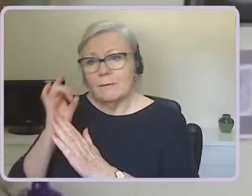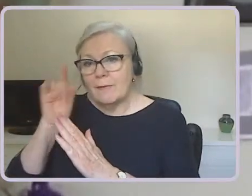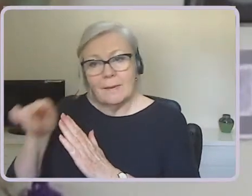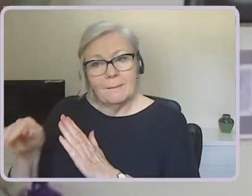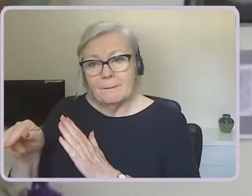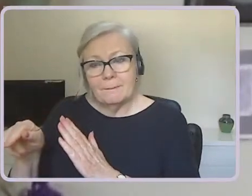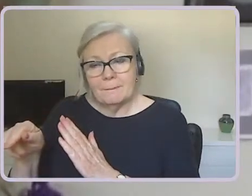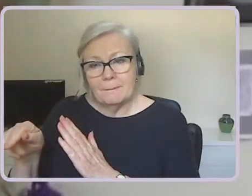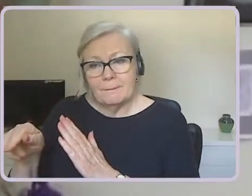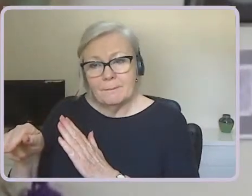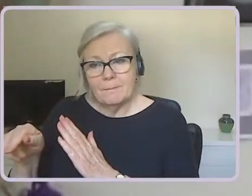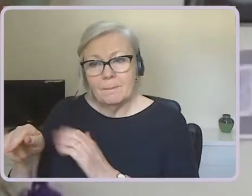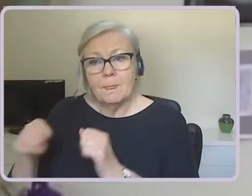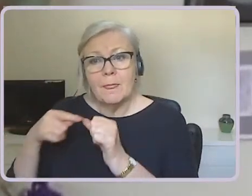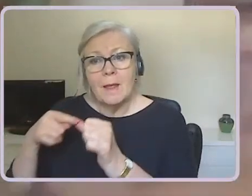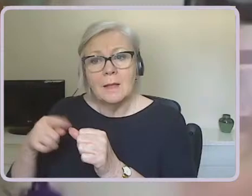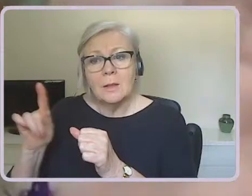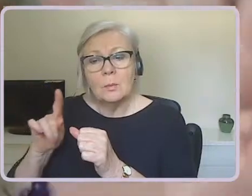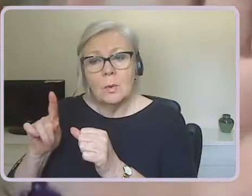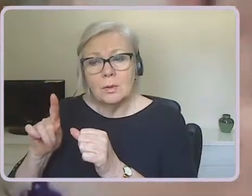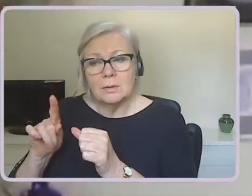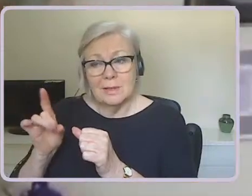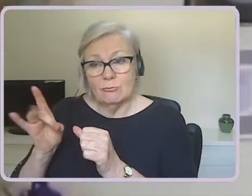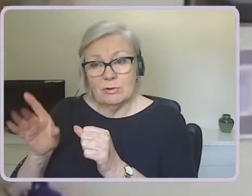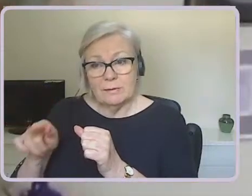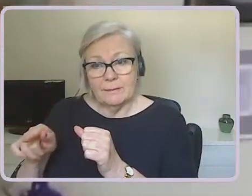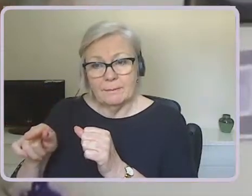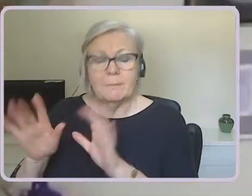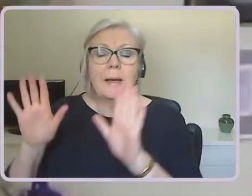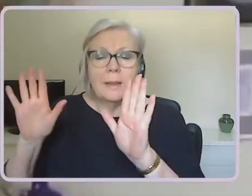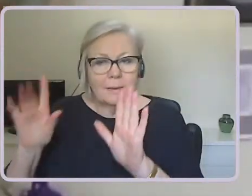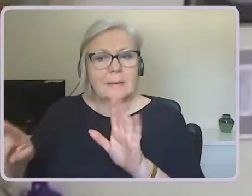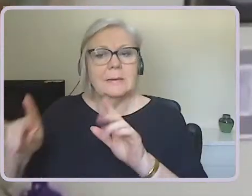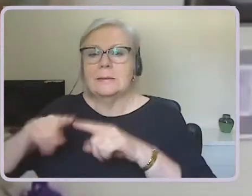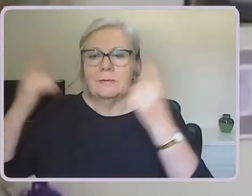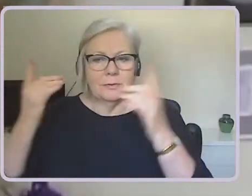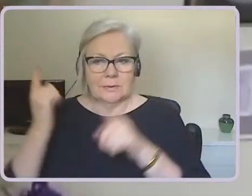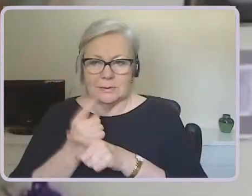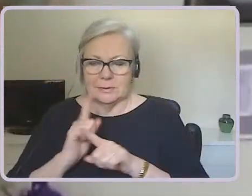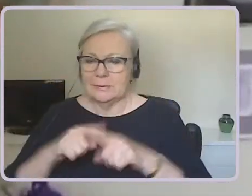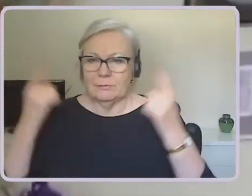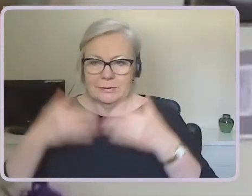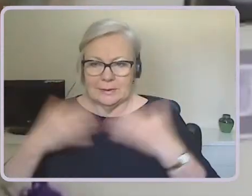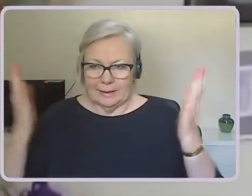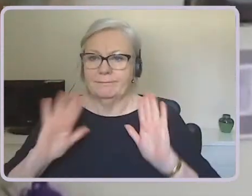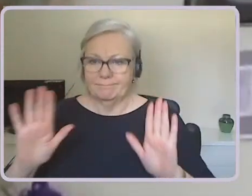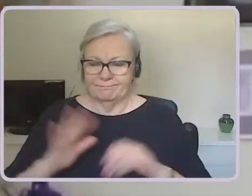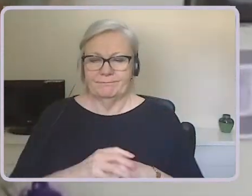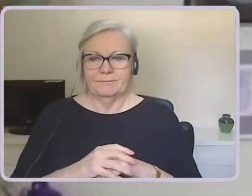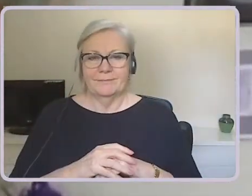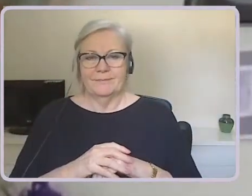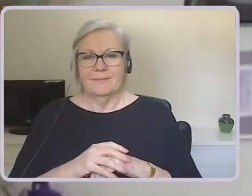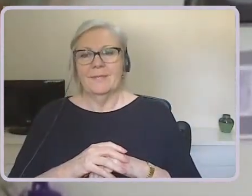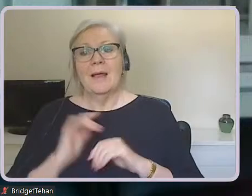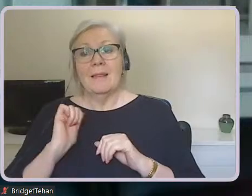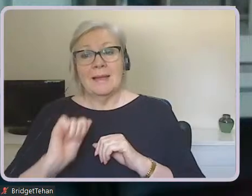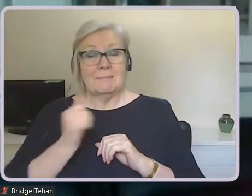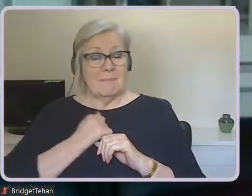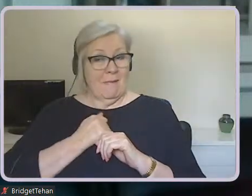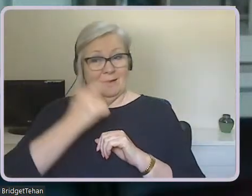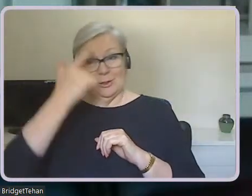answer to that is get rid of the segregated environments, but that's another panel discussion for another time, not for today. So they're my suggestions.